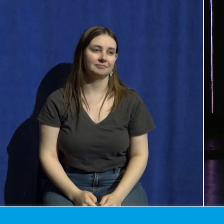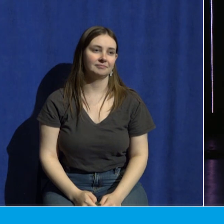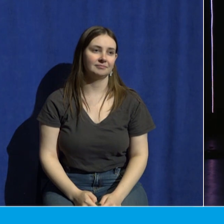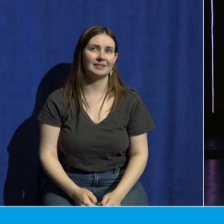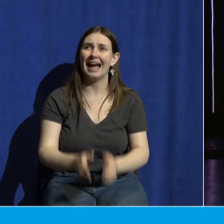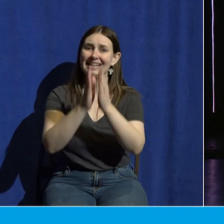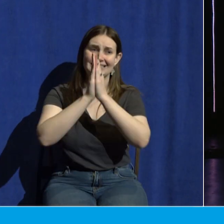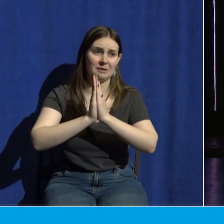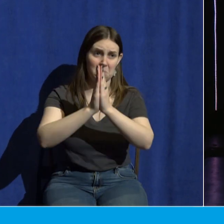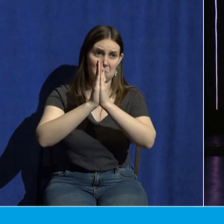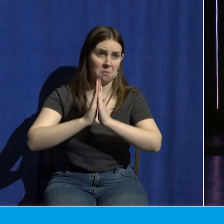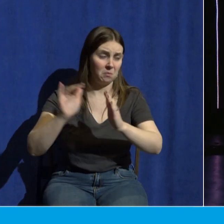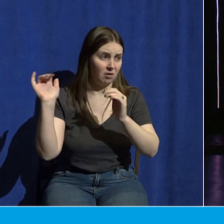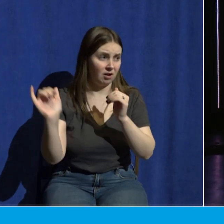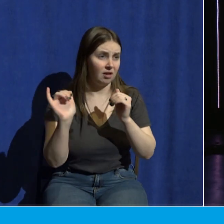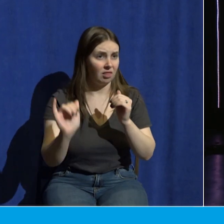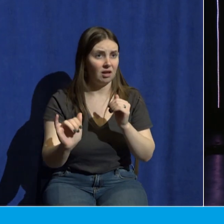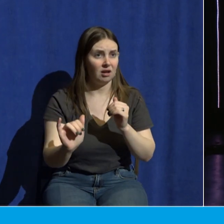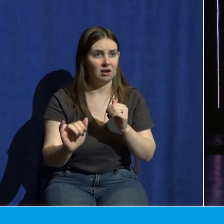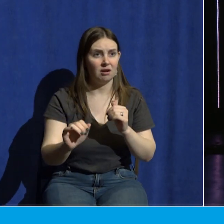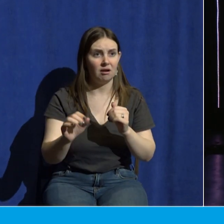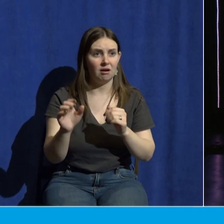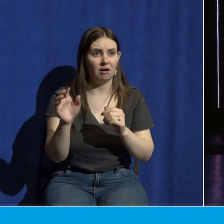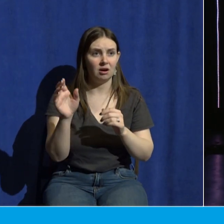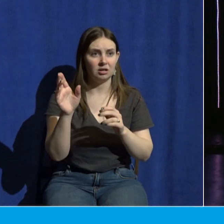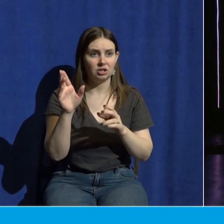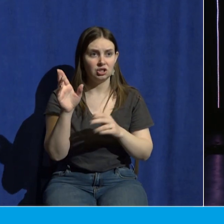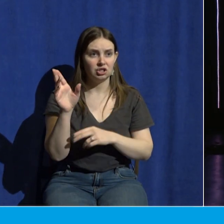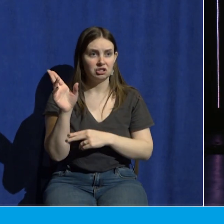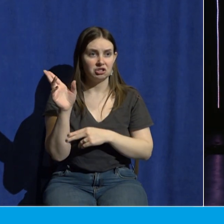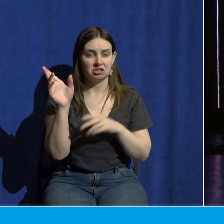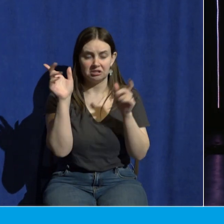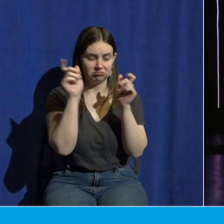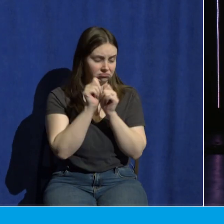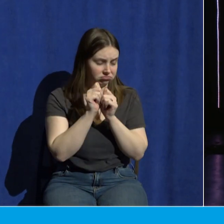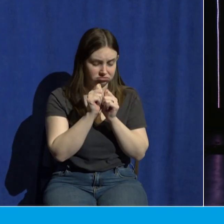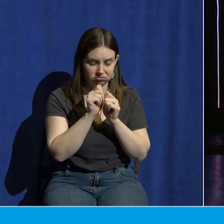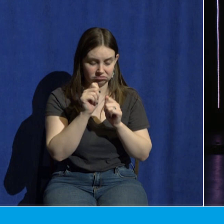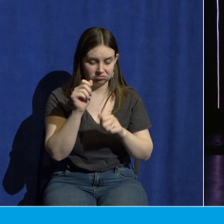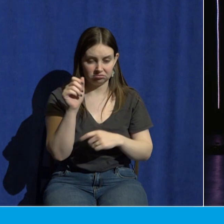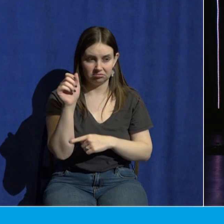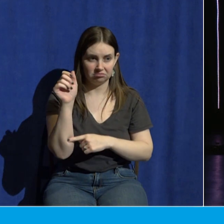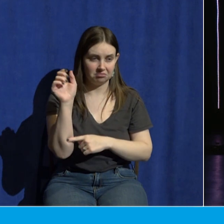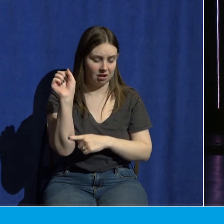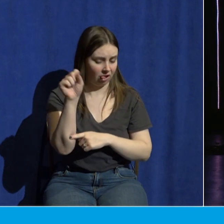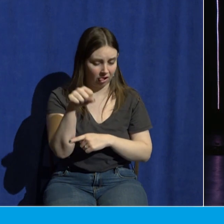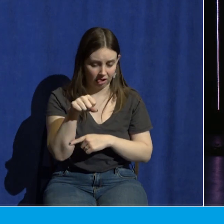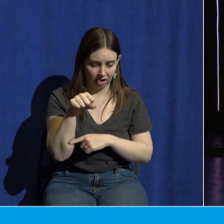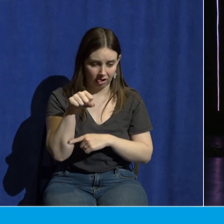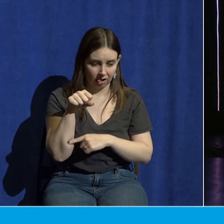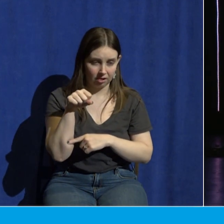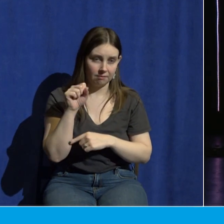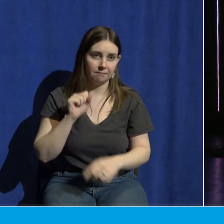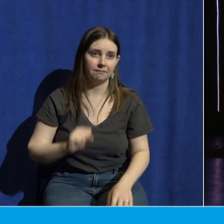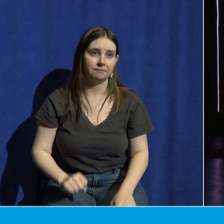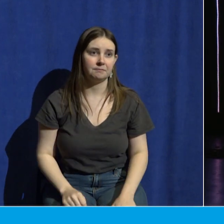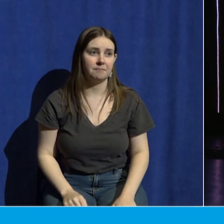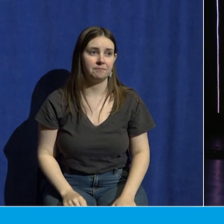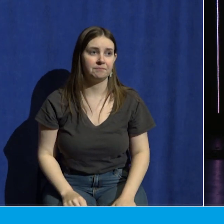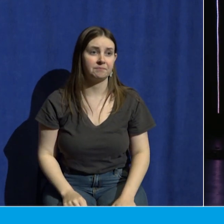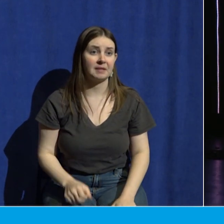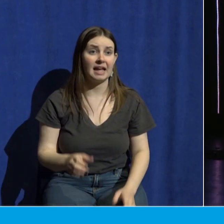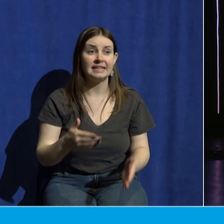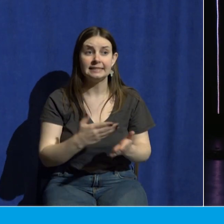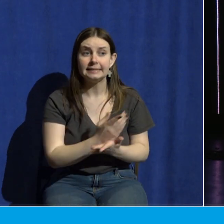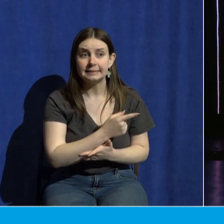Even as I pray that, with our heads bowed and eyes closed just around this room, I know that in a room this size, there are